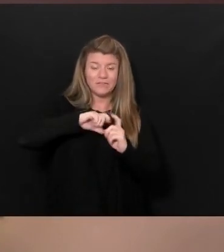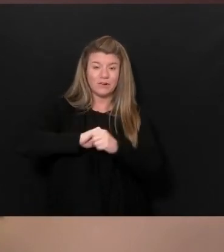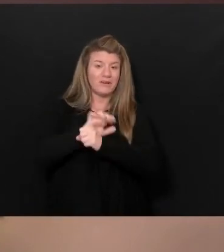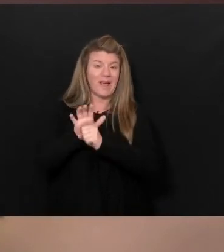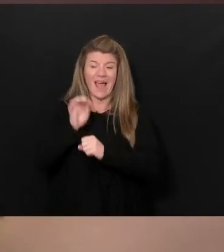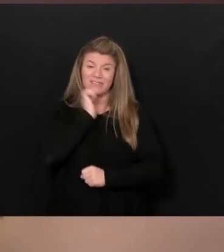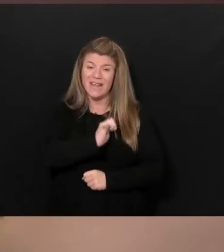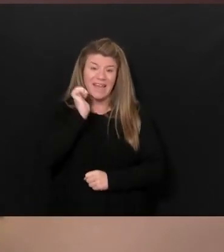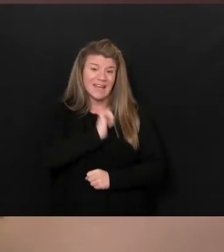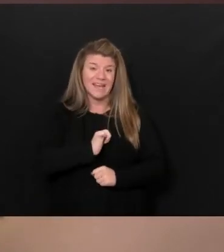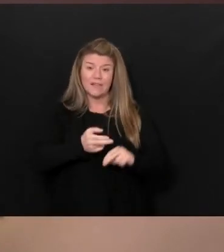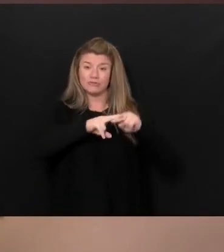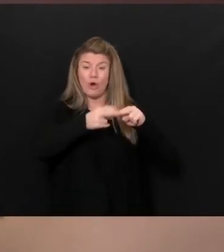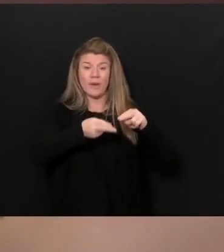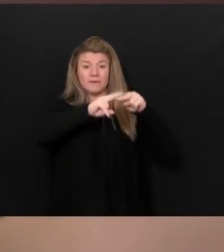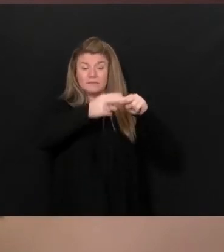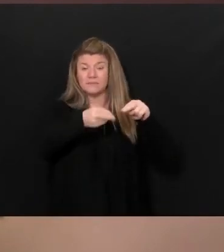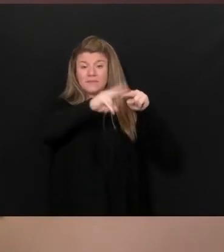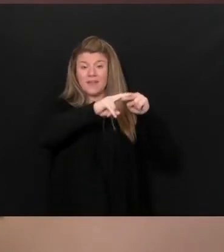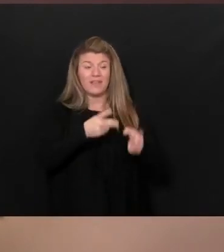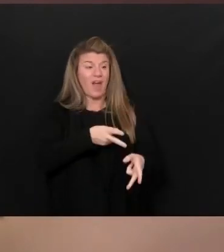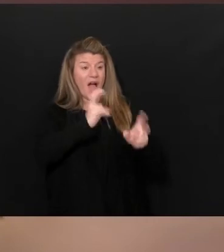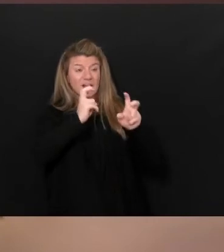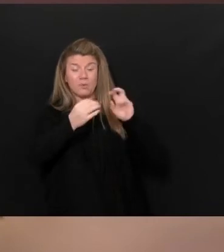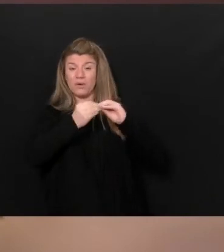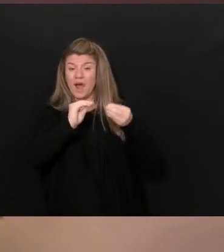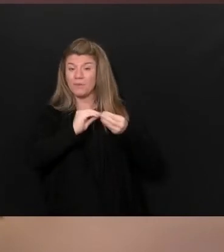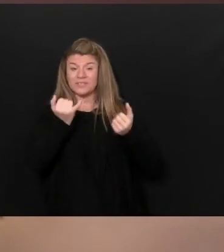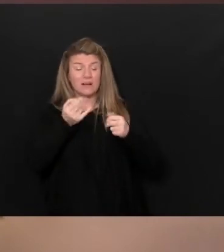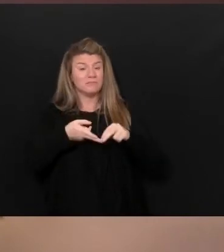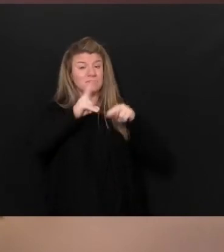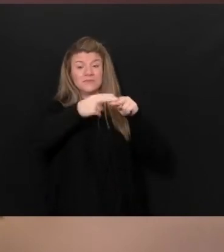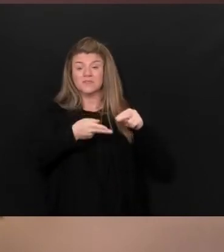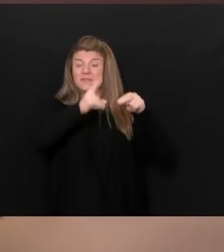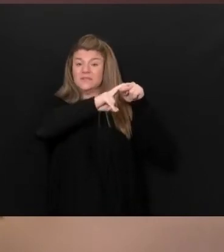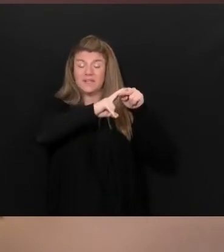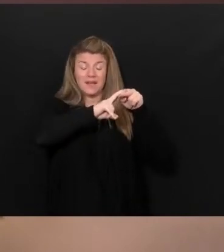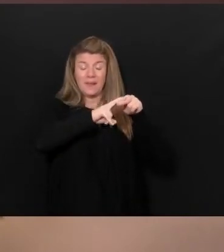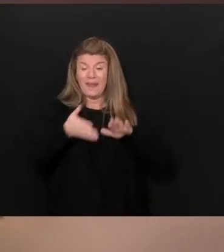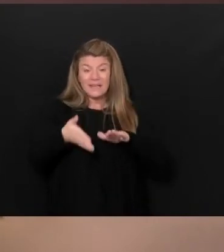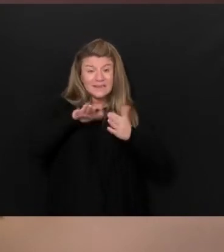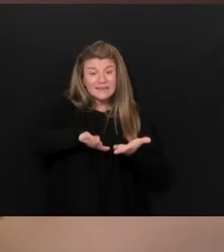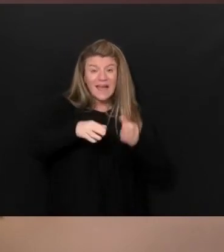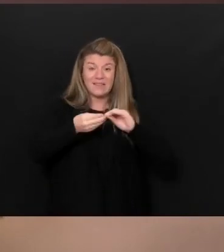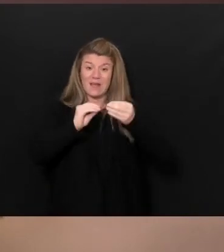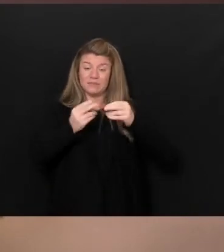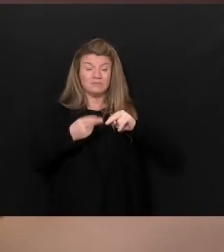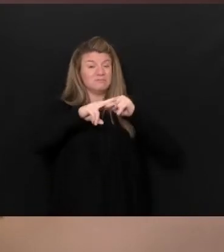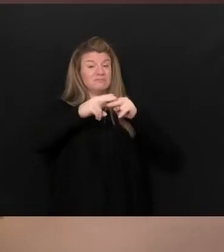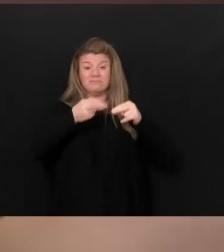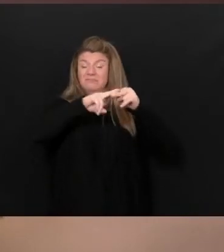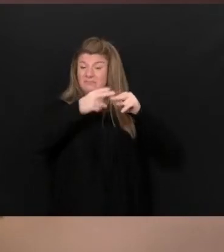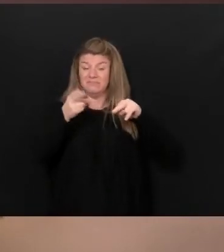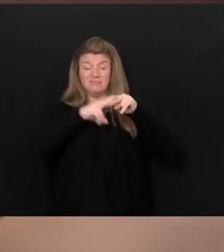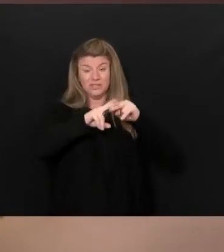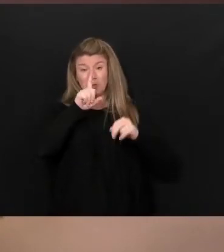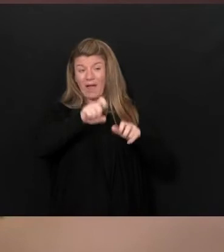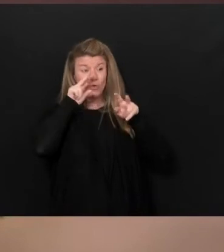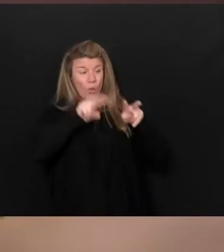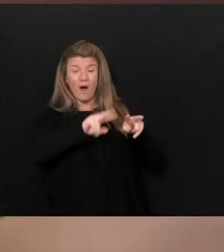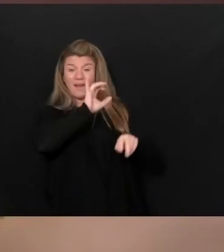daily basis. More people are in the hospital than ever before, and we're seeing death rates increase, as the governor said, in our